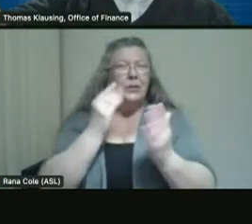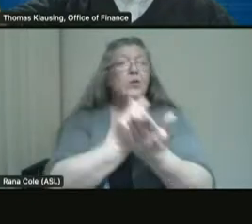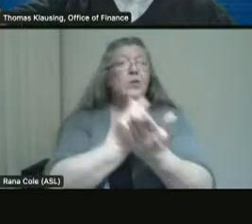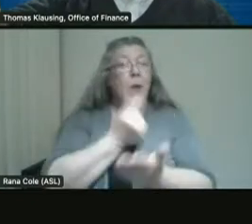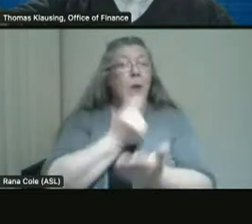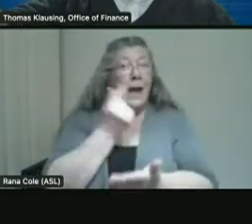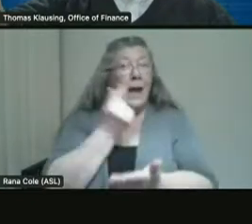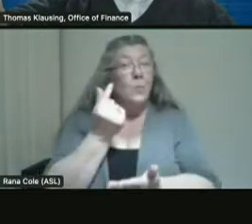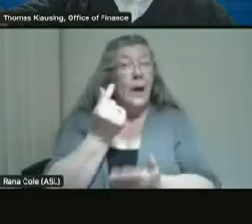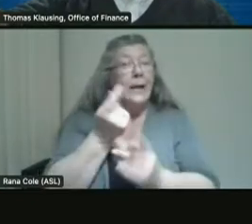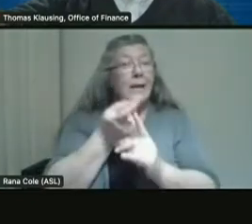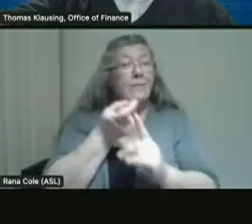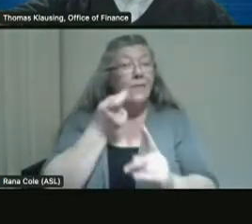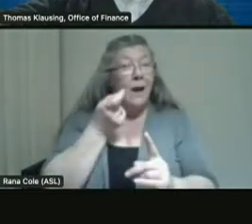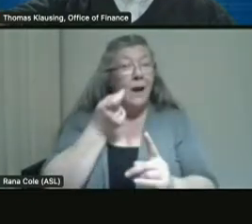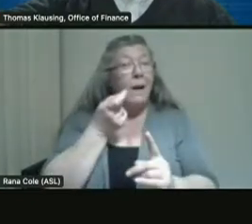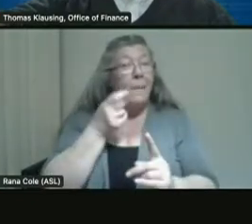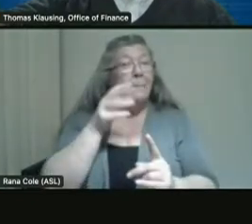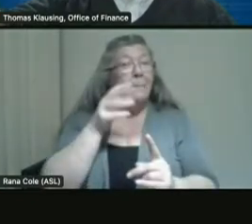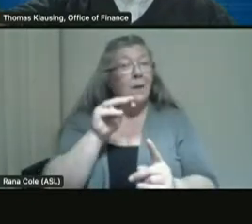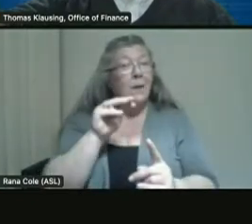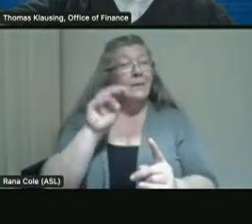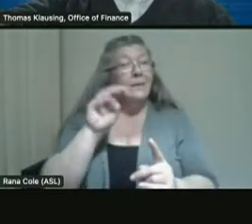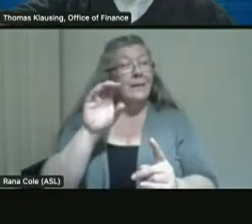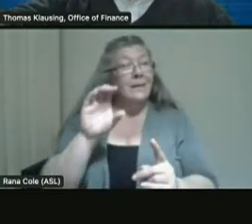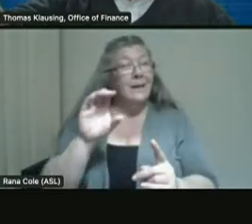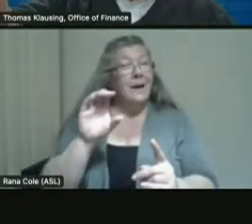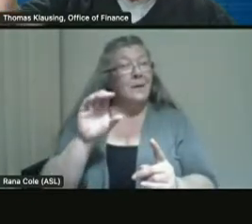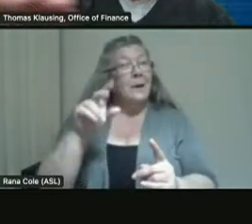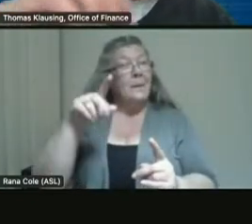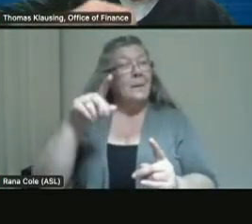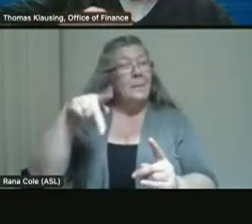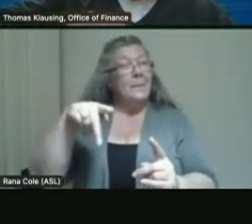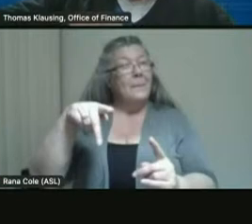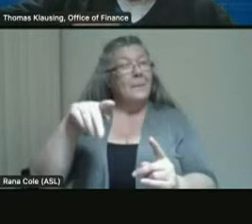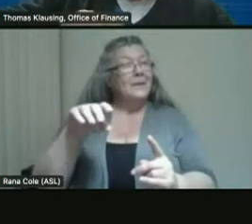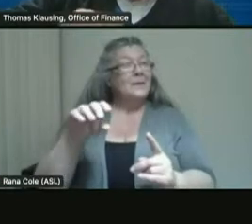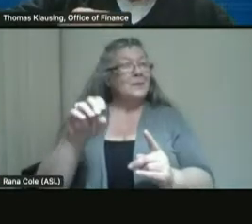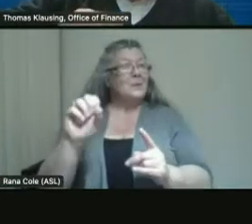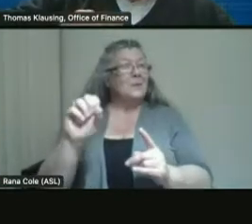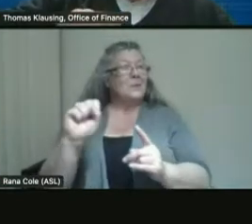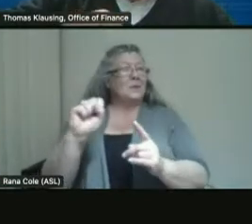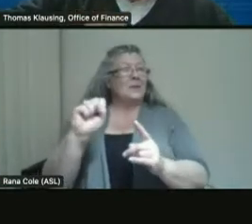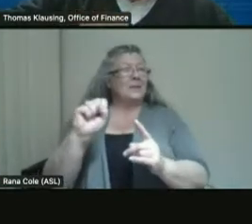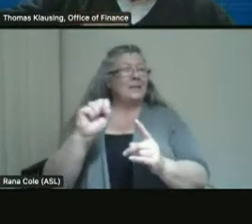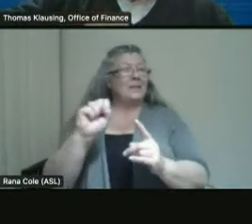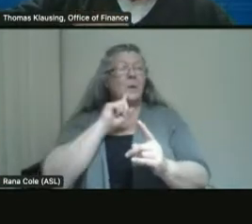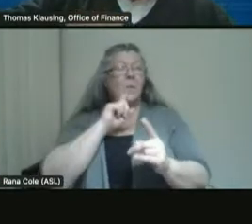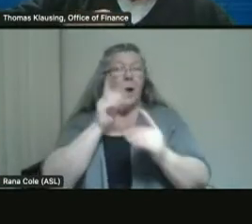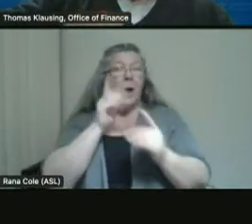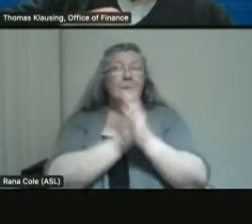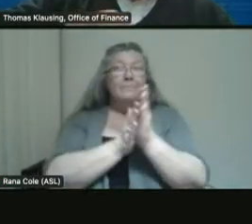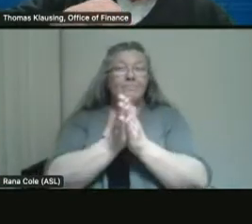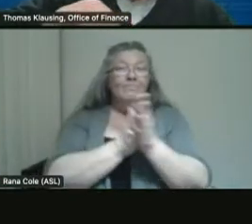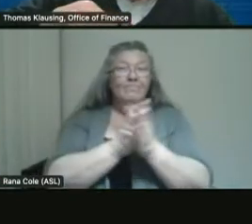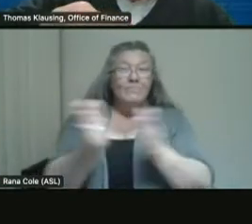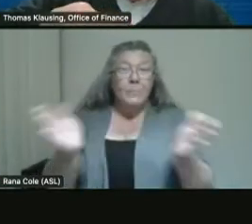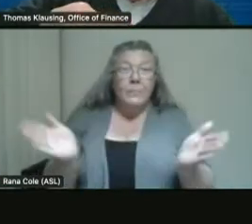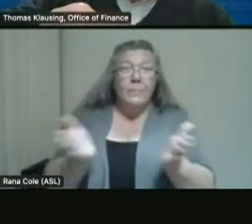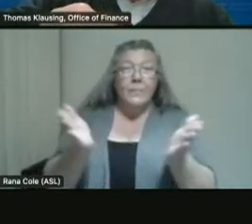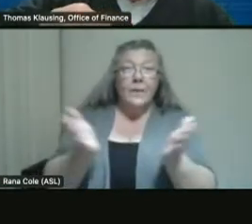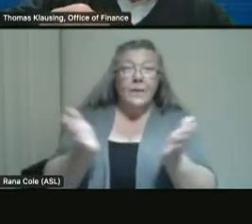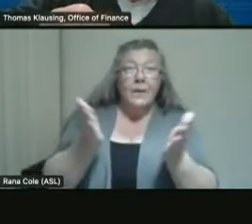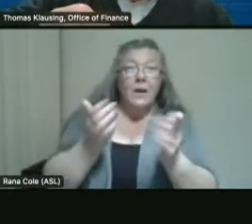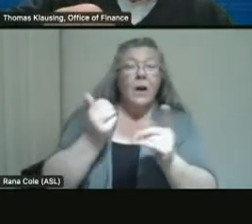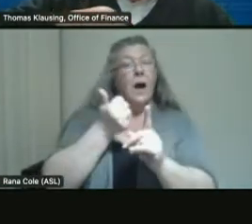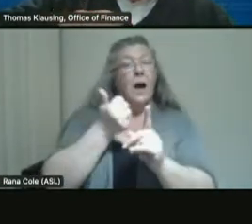we want to grow our own, offer incentives for our own students to go into